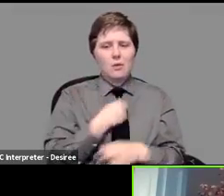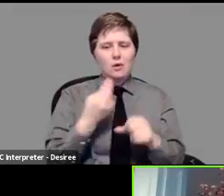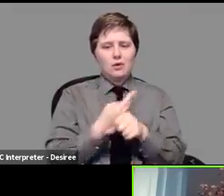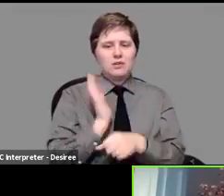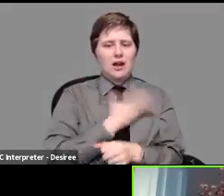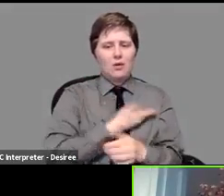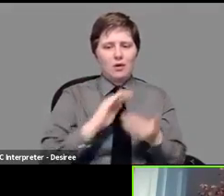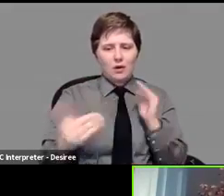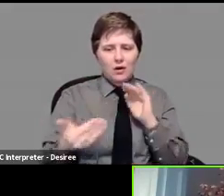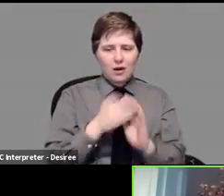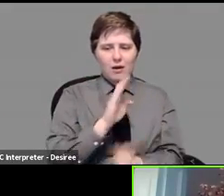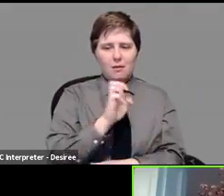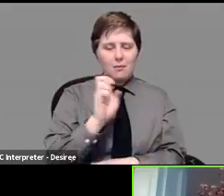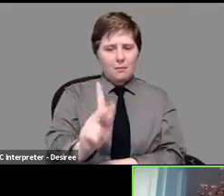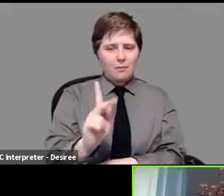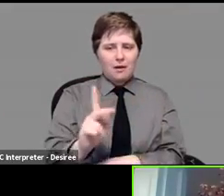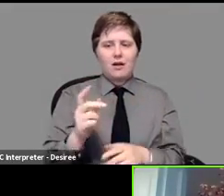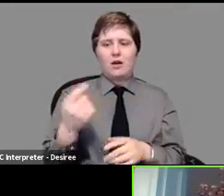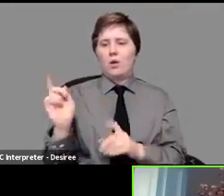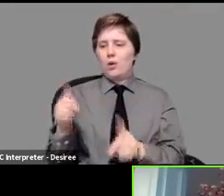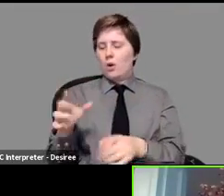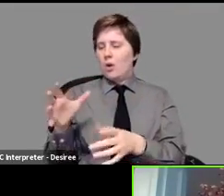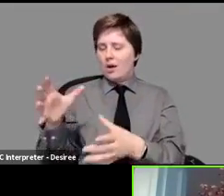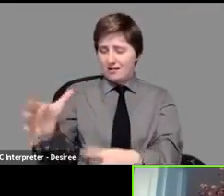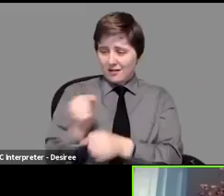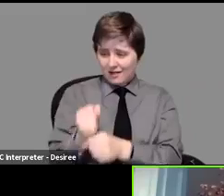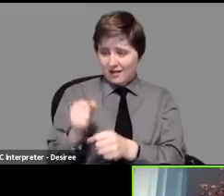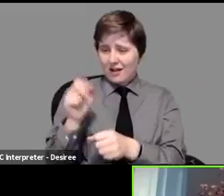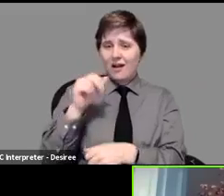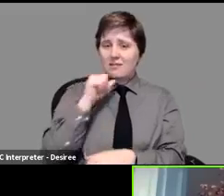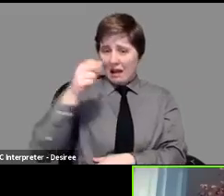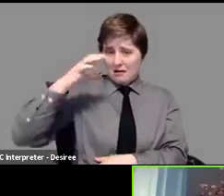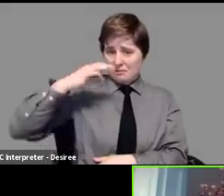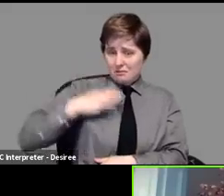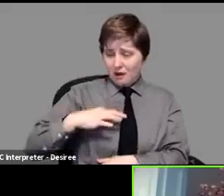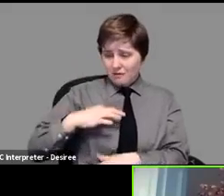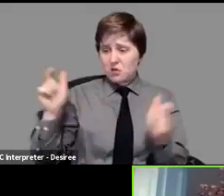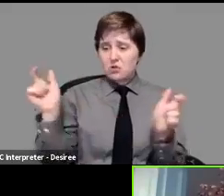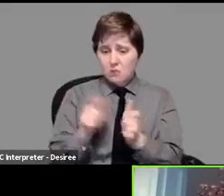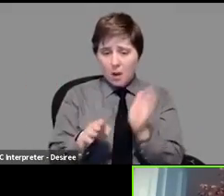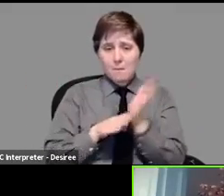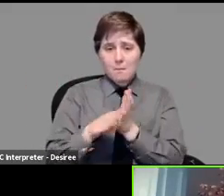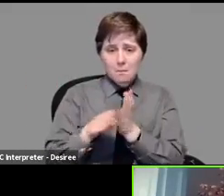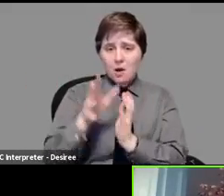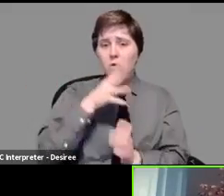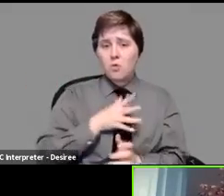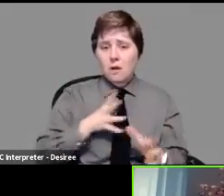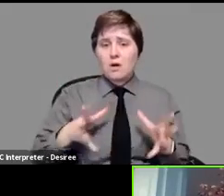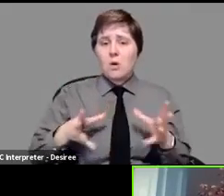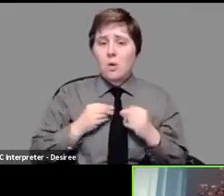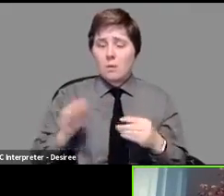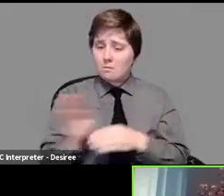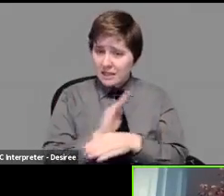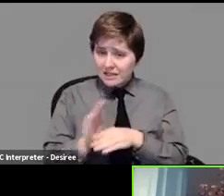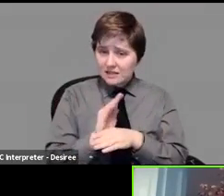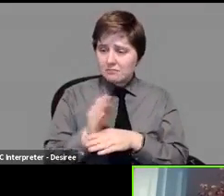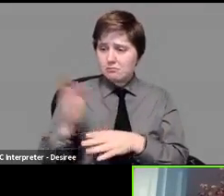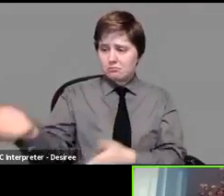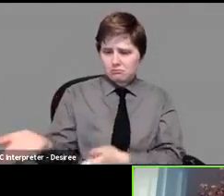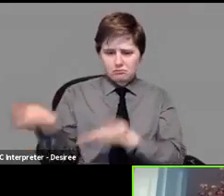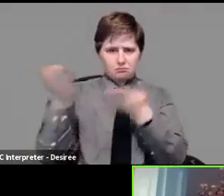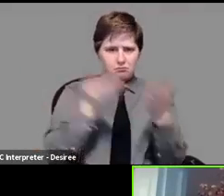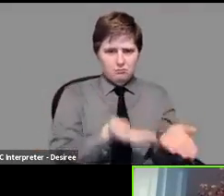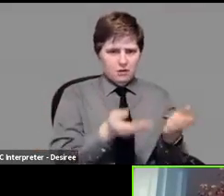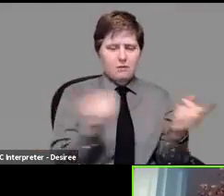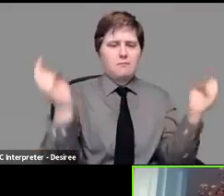bankers to actually go and grab those non-for-profits, those smaller minority and women-owned businesses, and bring them to the bank